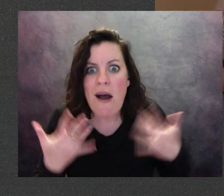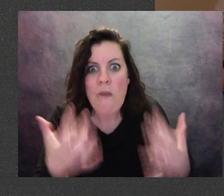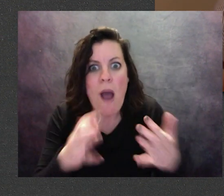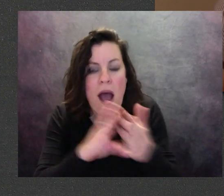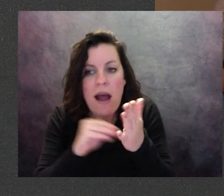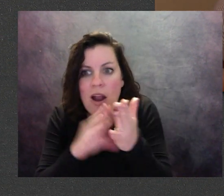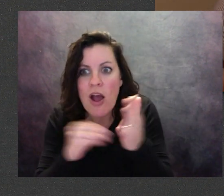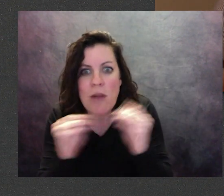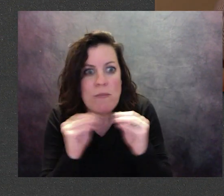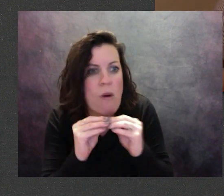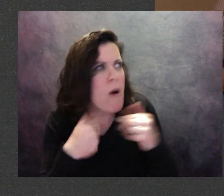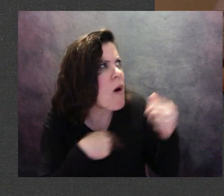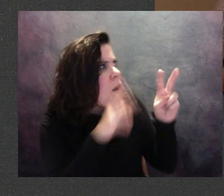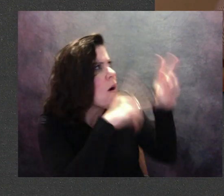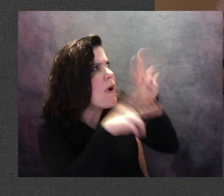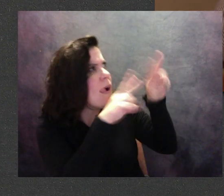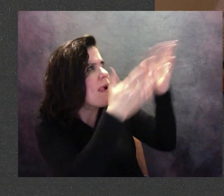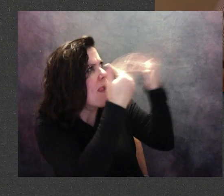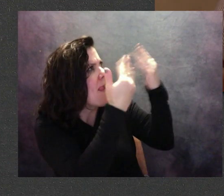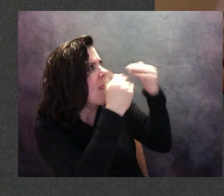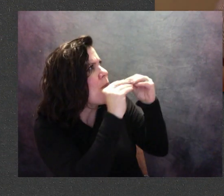about magnets.